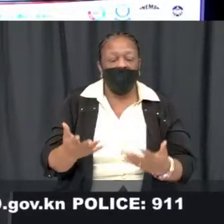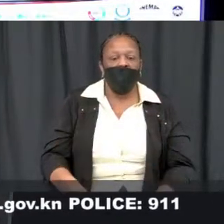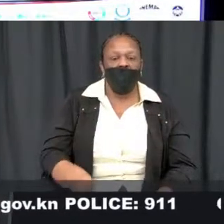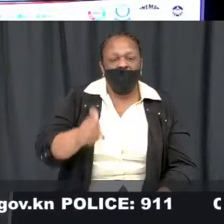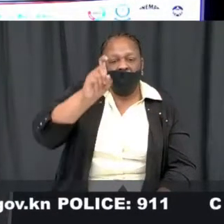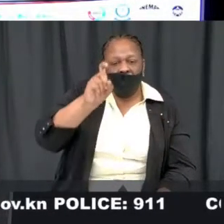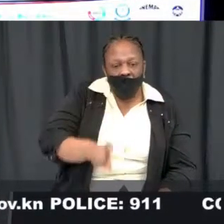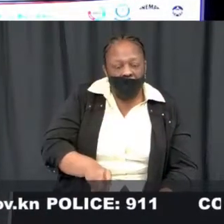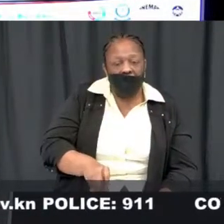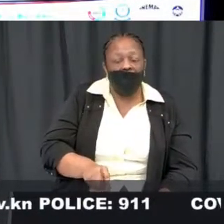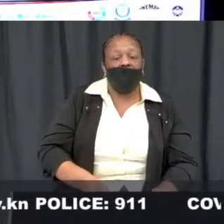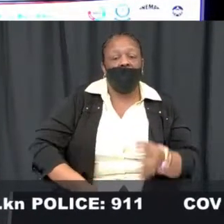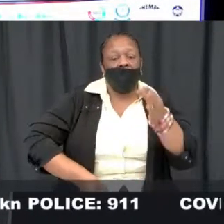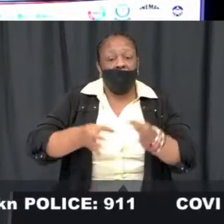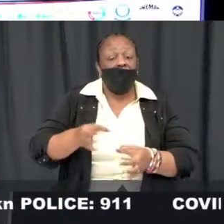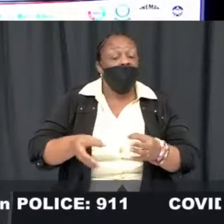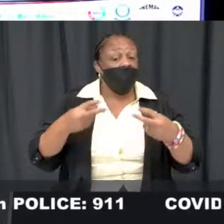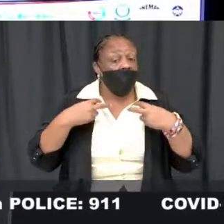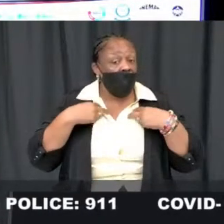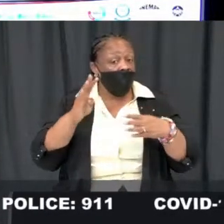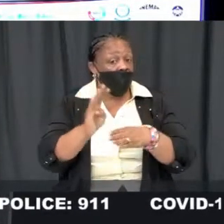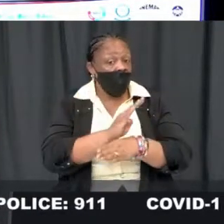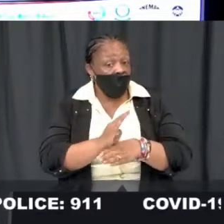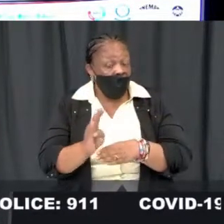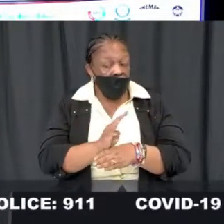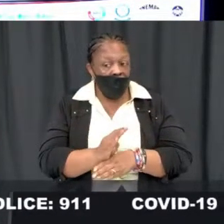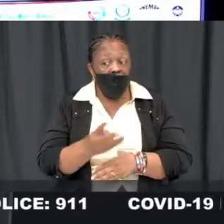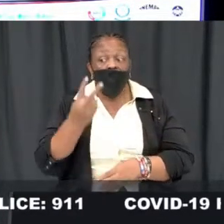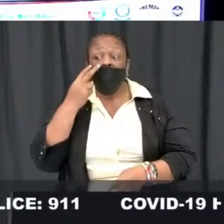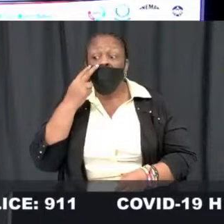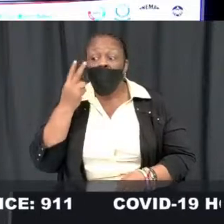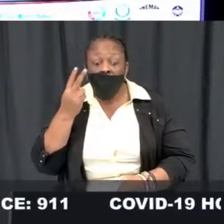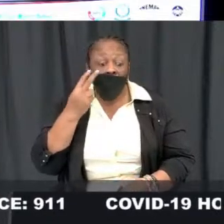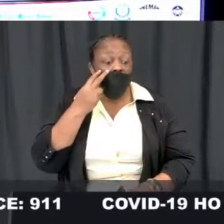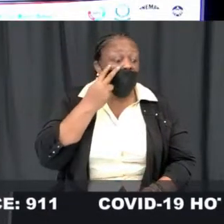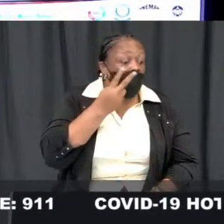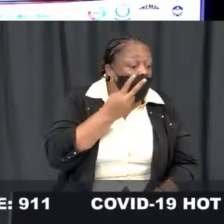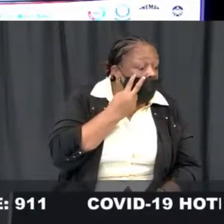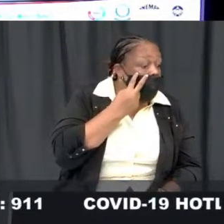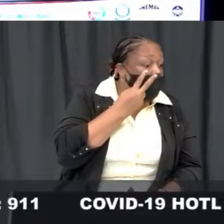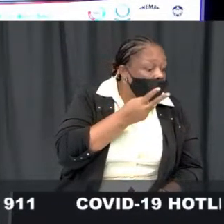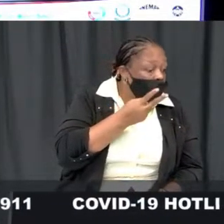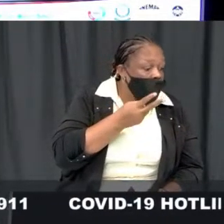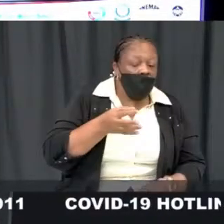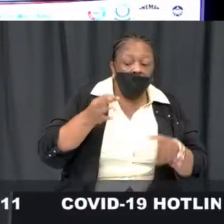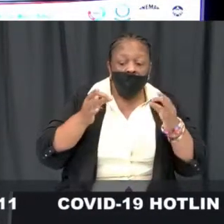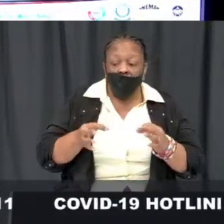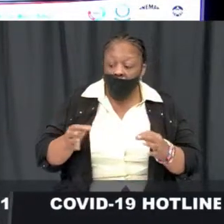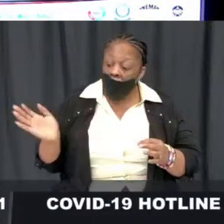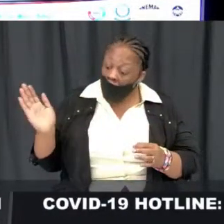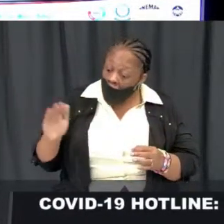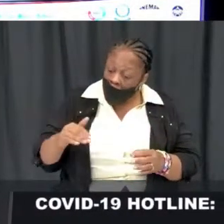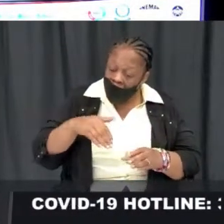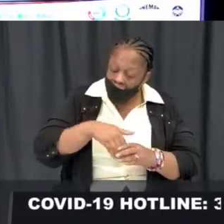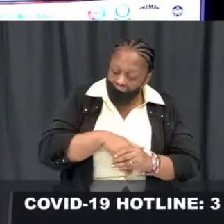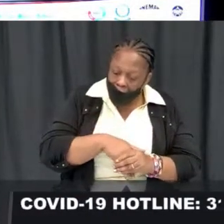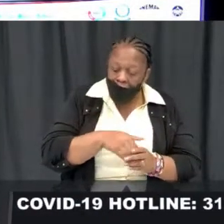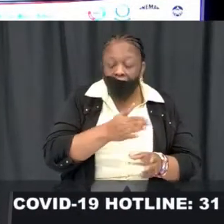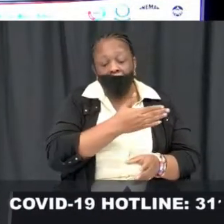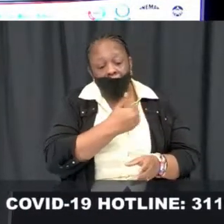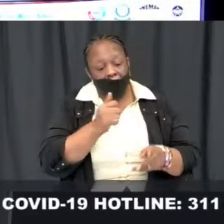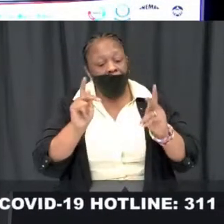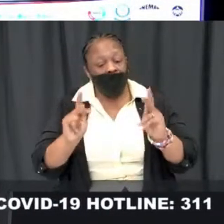you have a business, to make sure you're checking on not just the persons coming in to access services, but also on